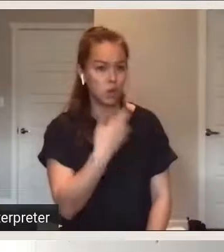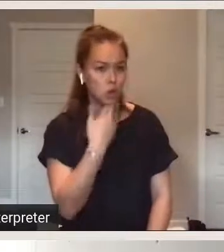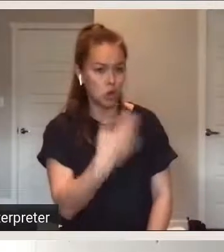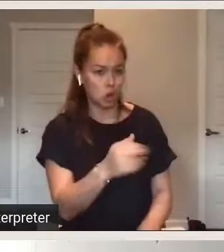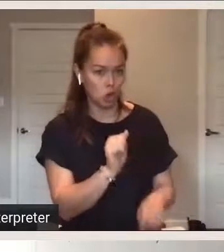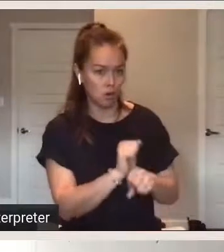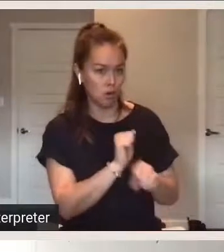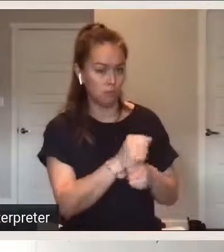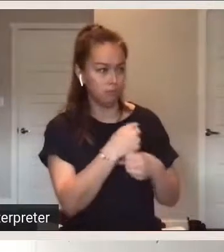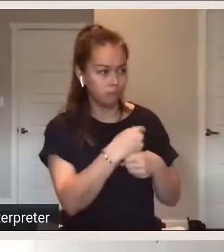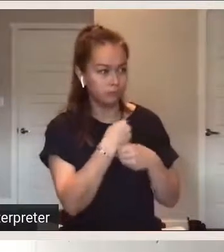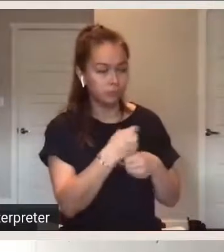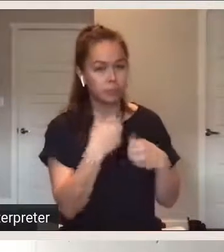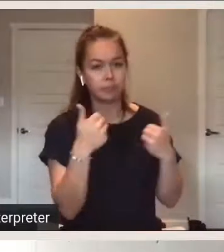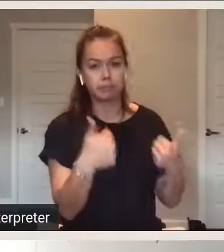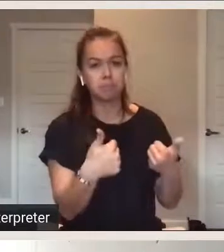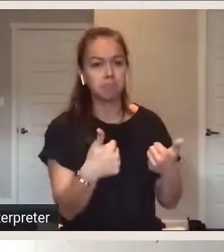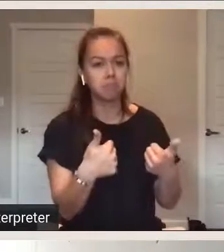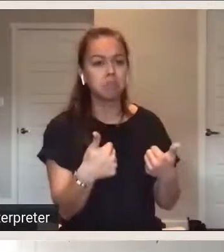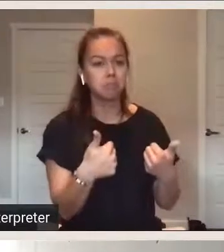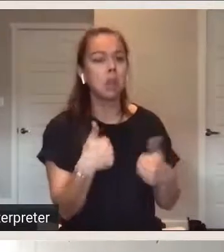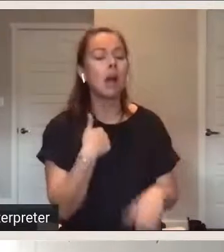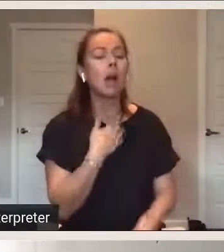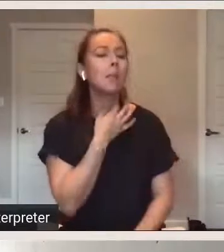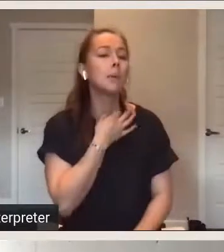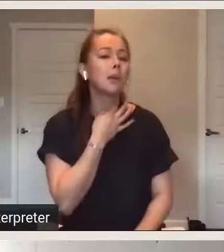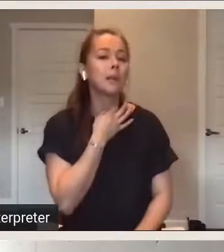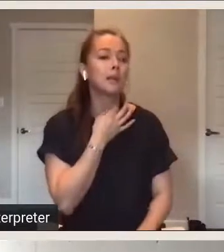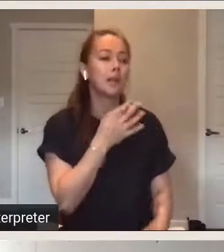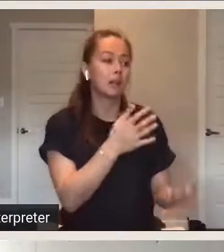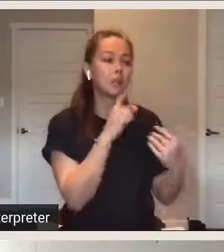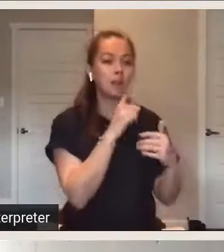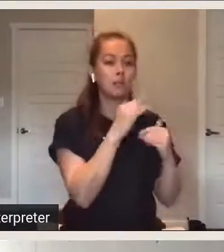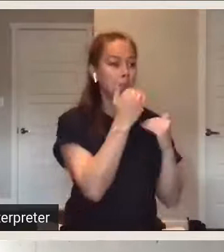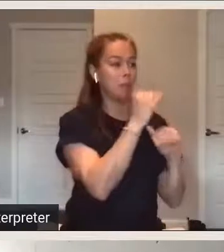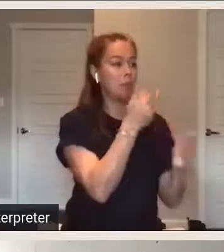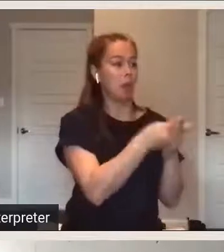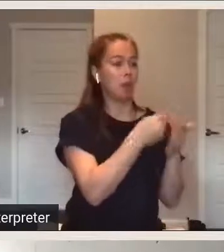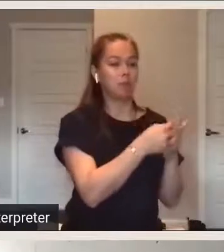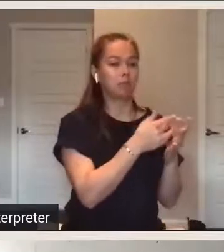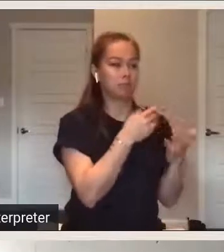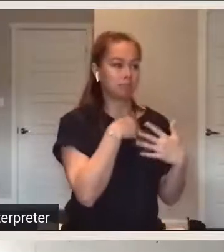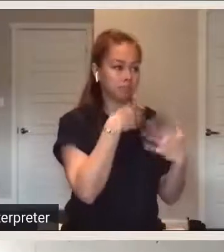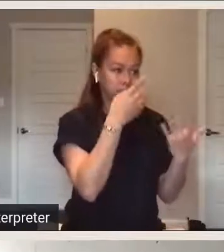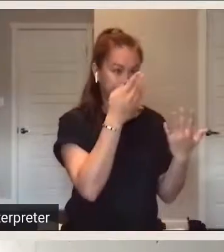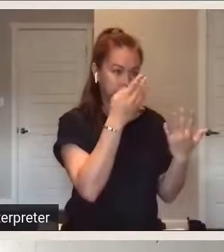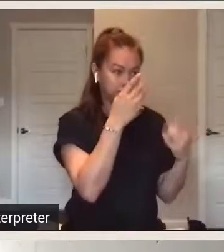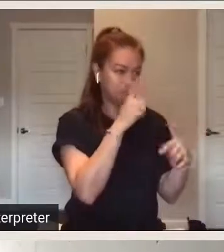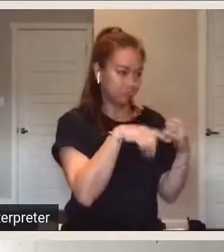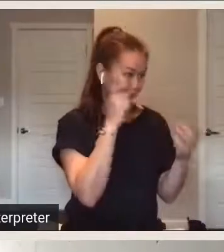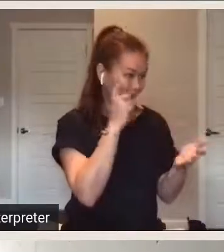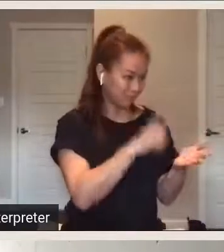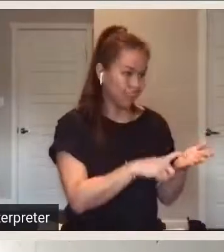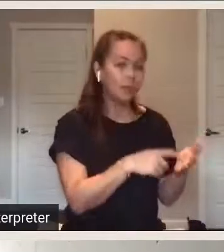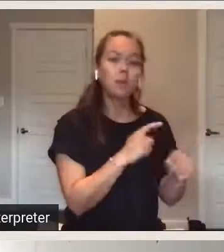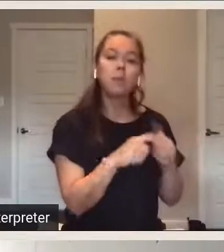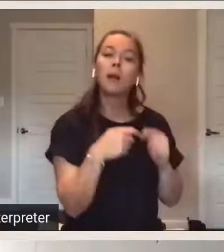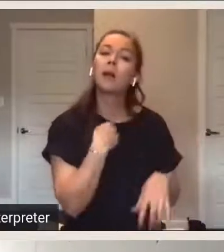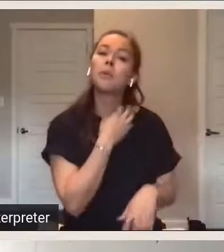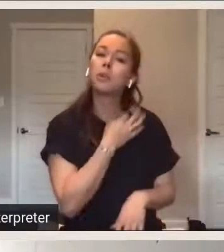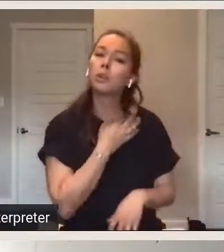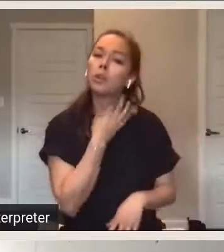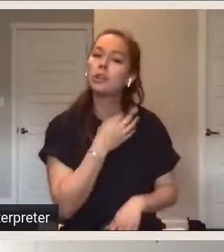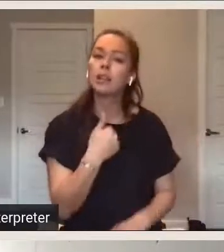yeah, so I guess my question on that too is like, what were, like, were there other like kind of like